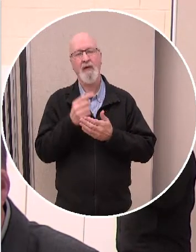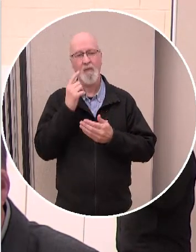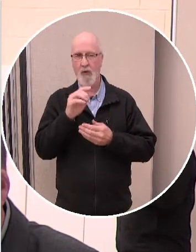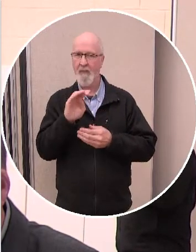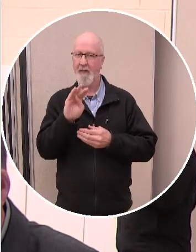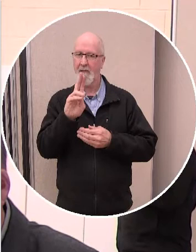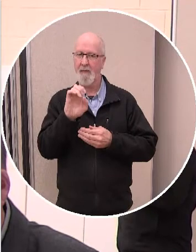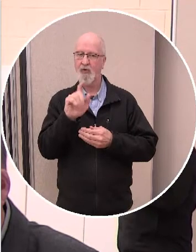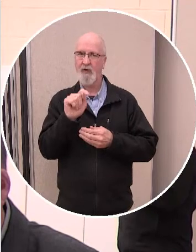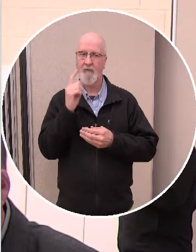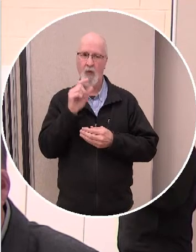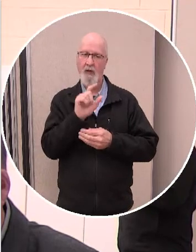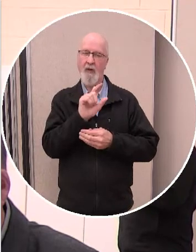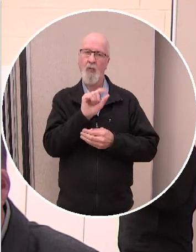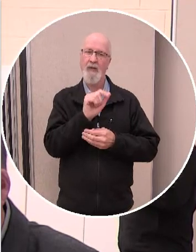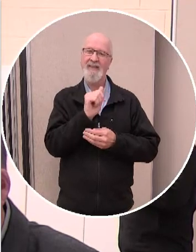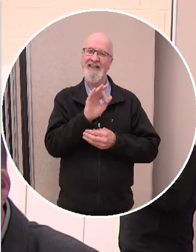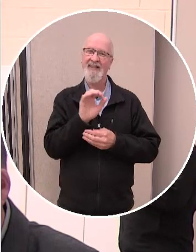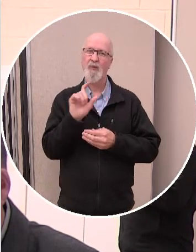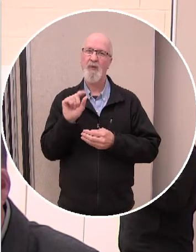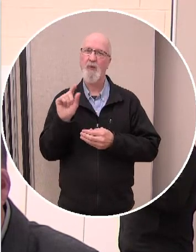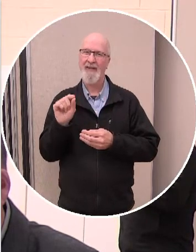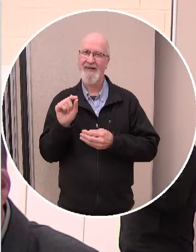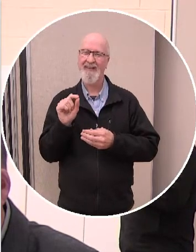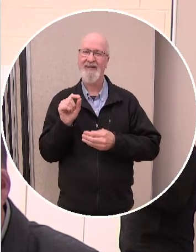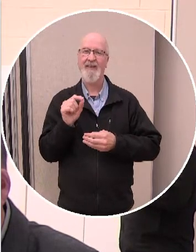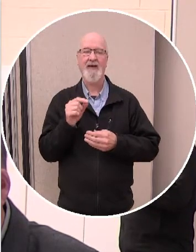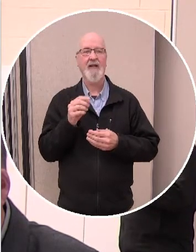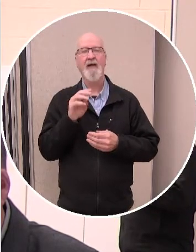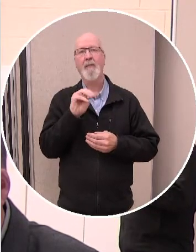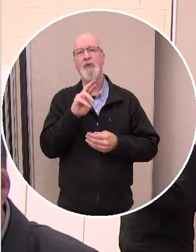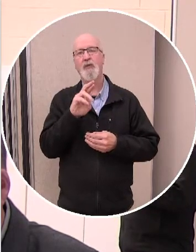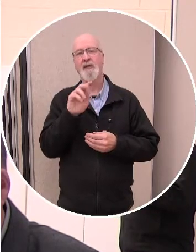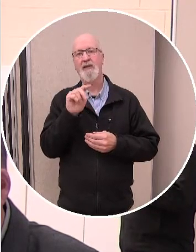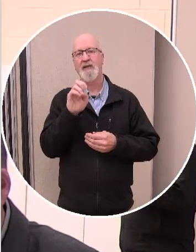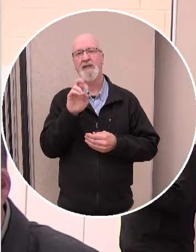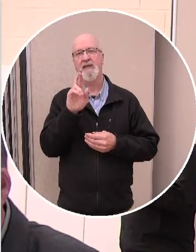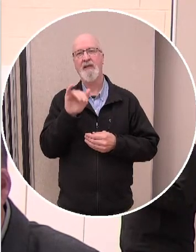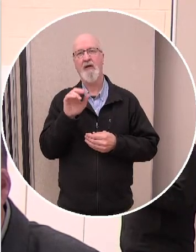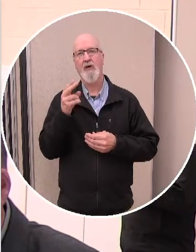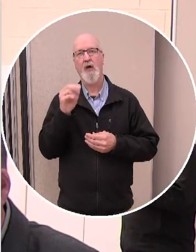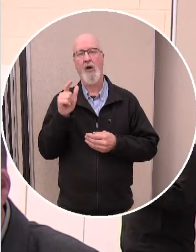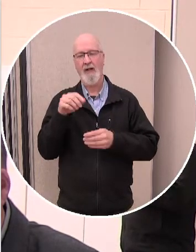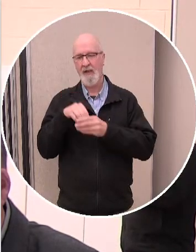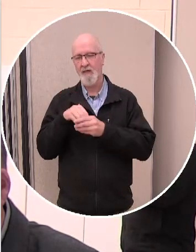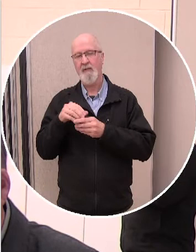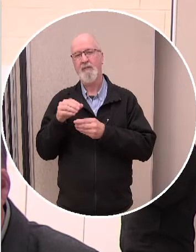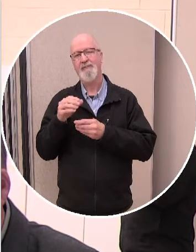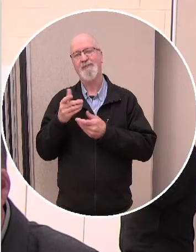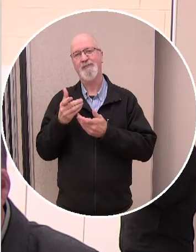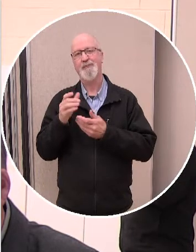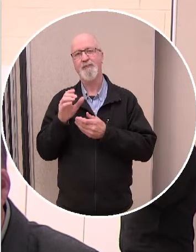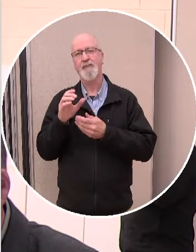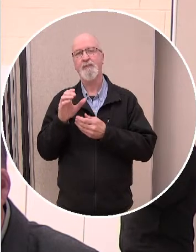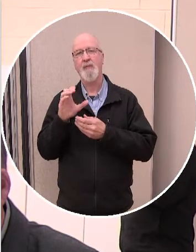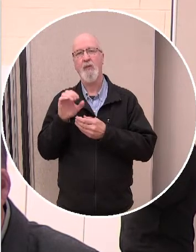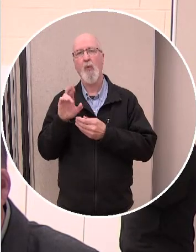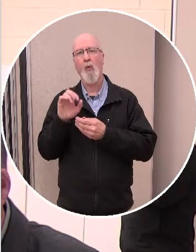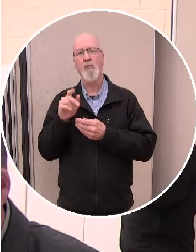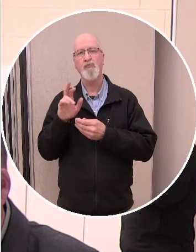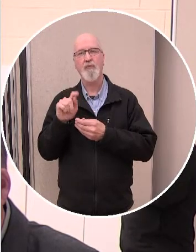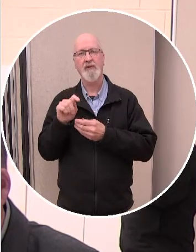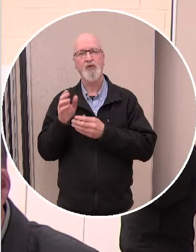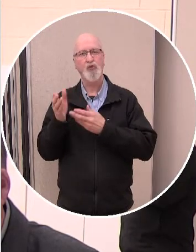for 2019-20. Mr. Terry Hall, our CFO ADE Corporate Services, provided the schedule summarizing the